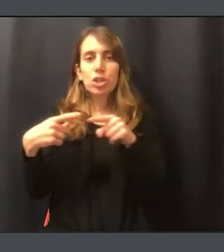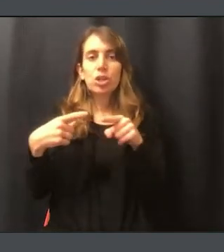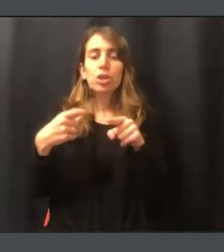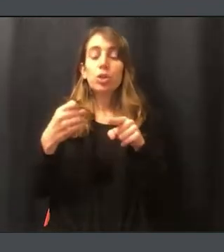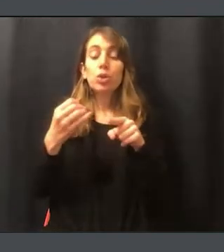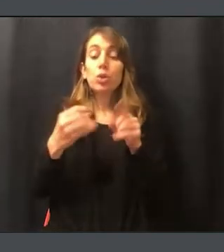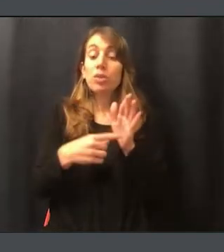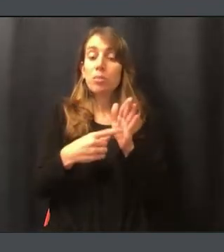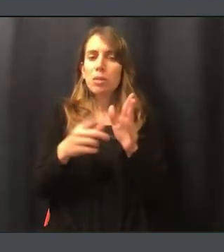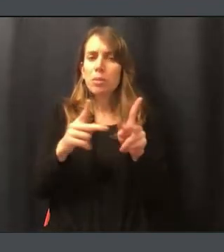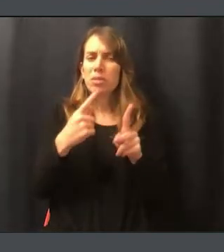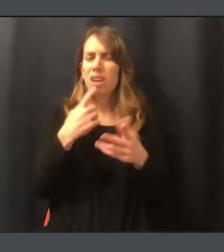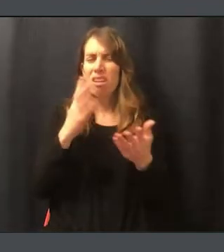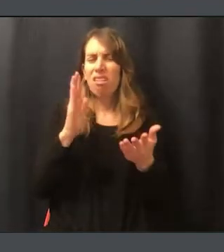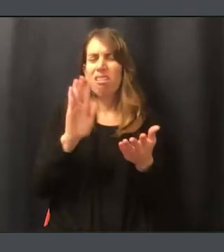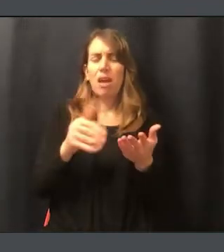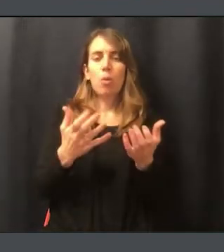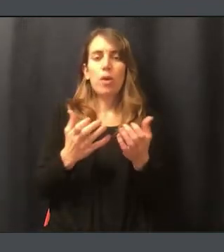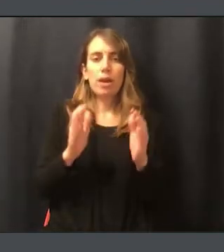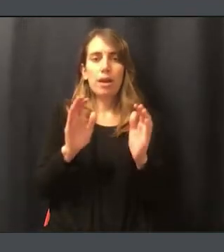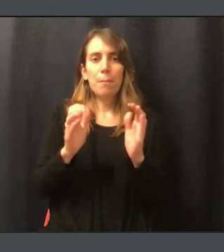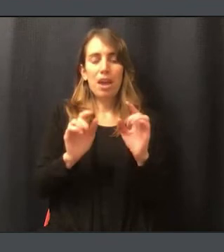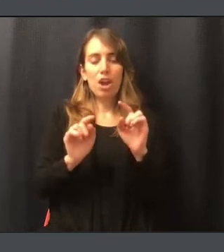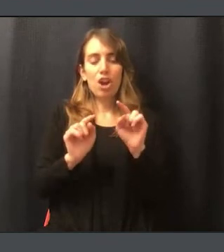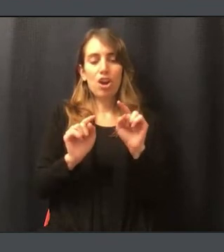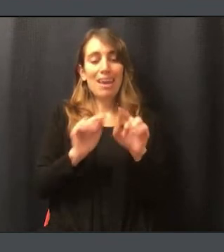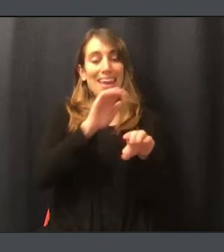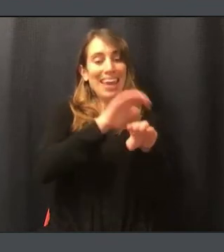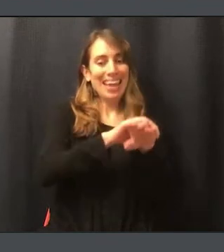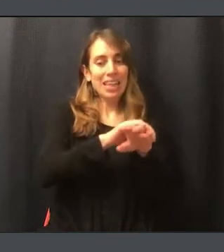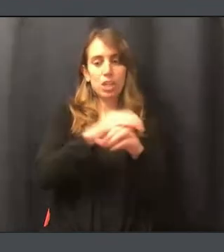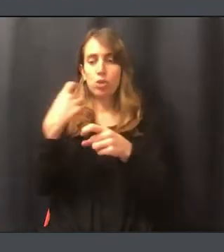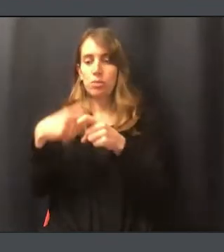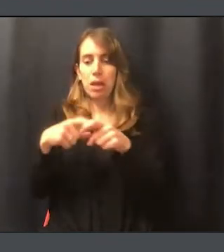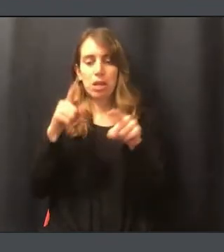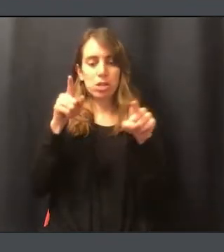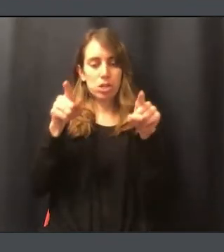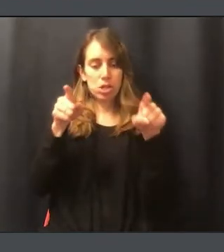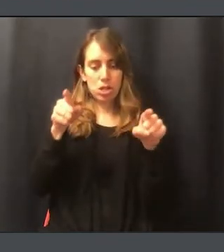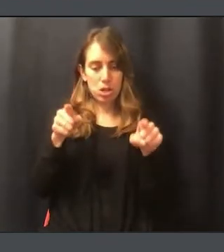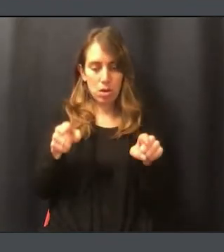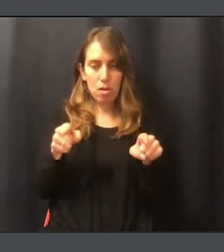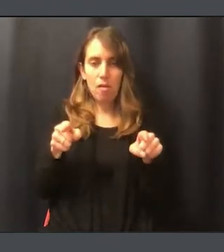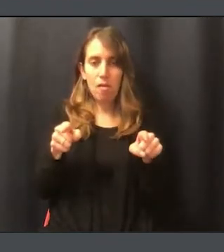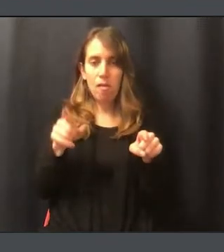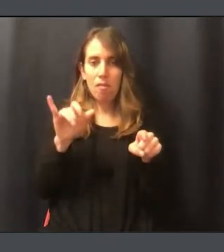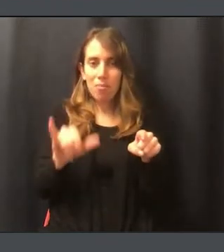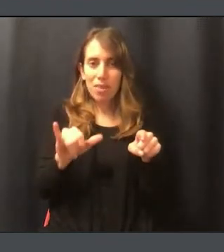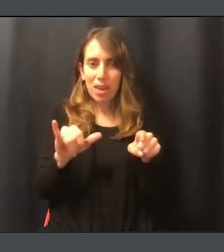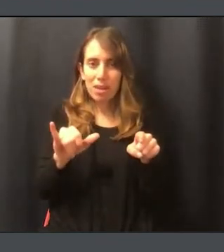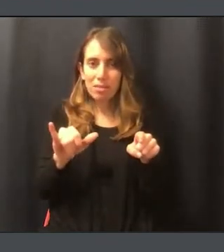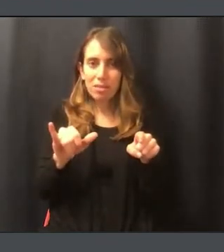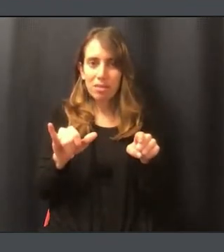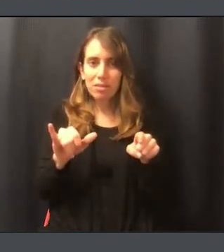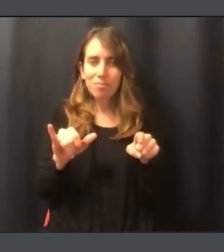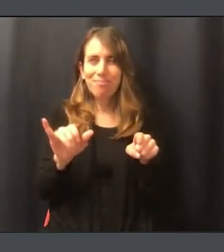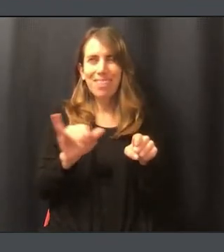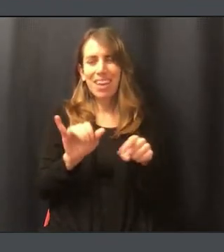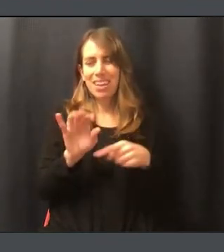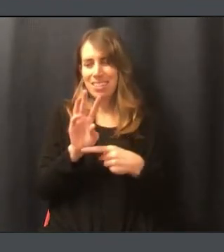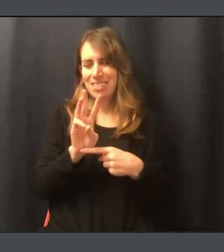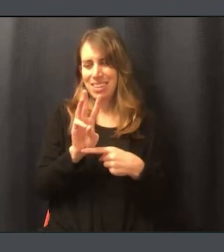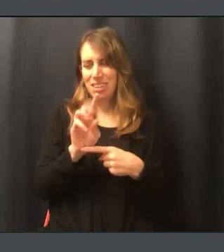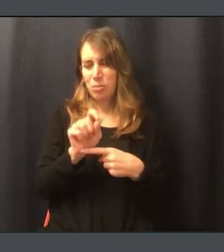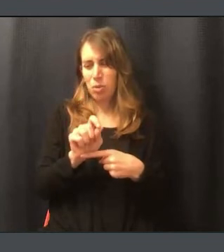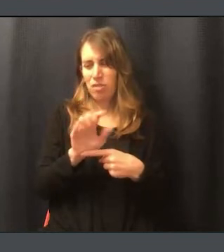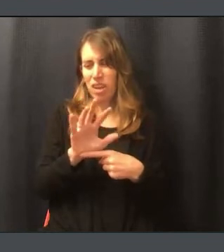sometimes people say, well, I want to compare this to this, English to Spanish and English to Spanish. And that's not necessarily, I'm sorry, like 6.57 and